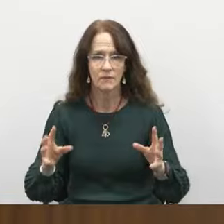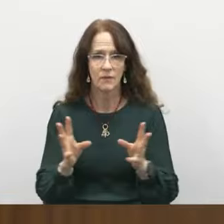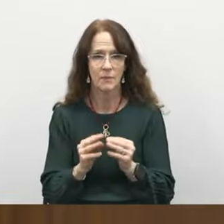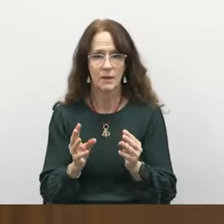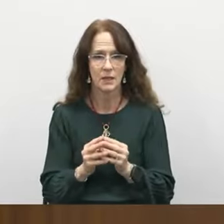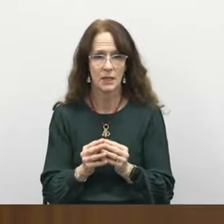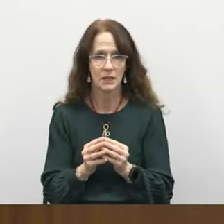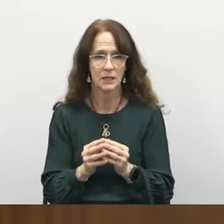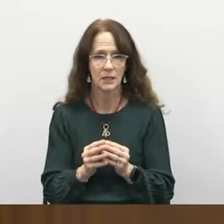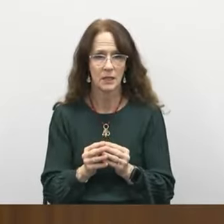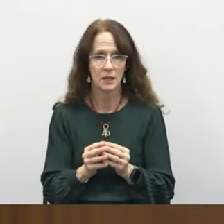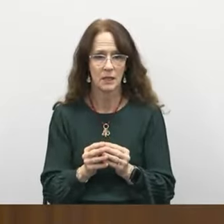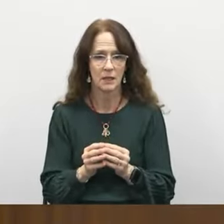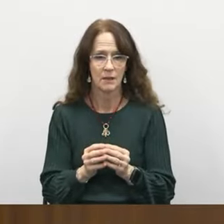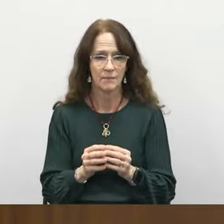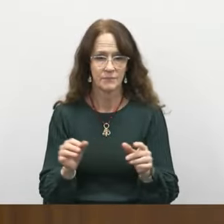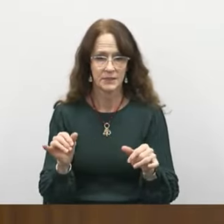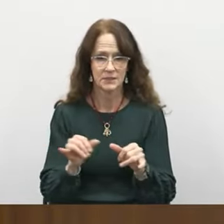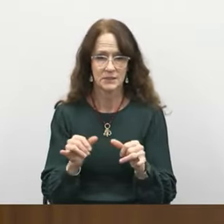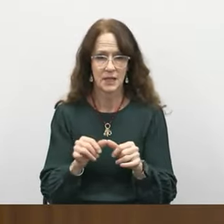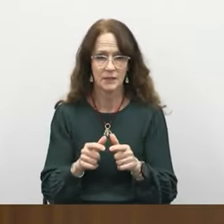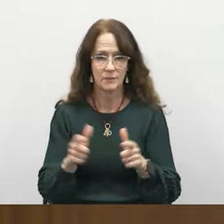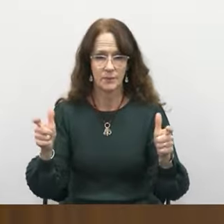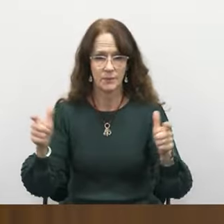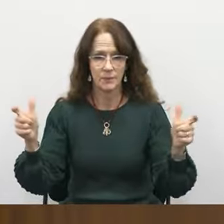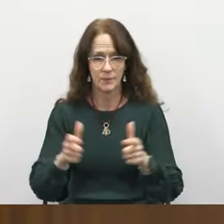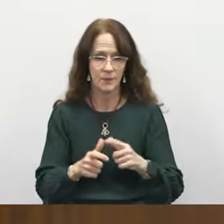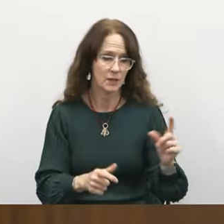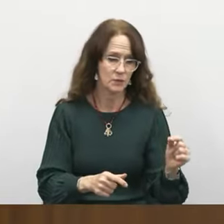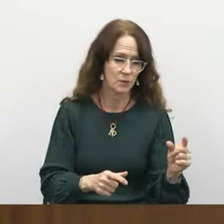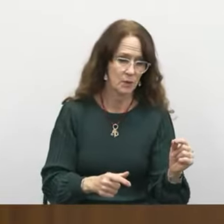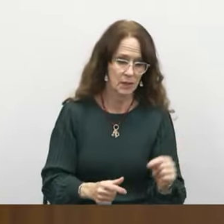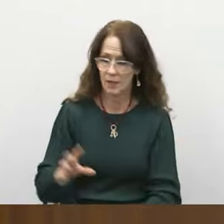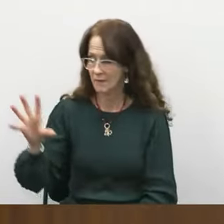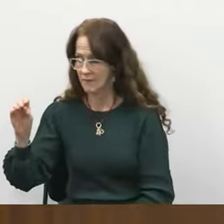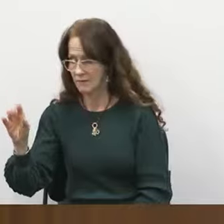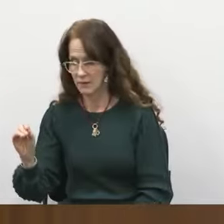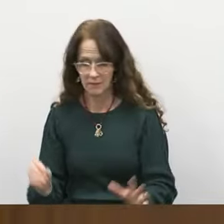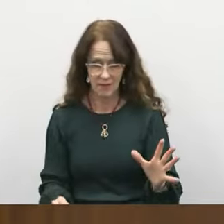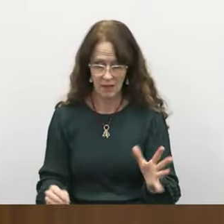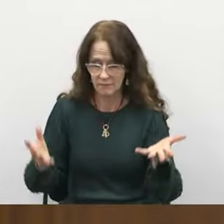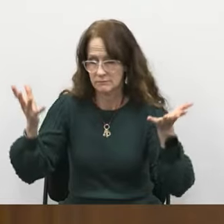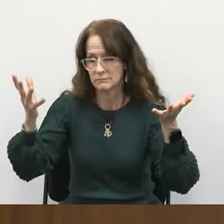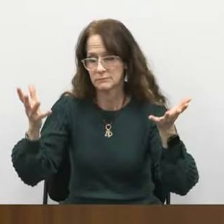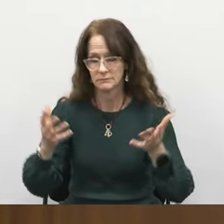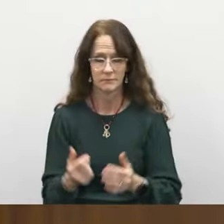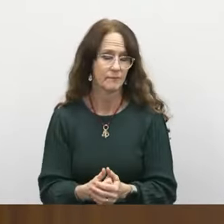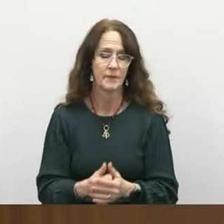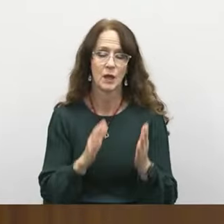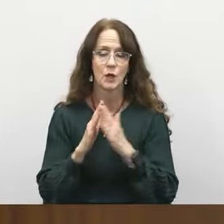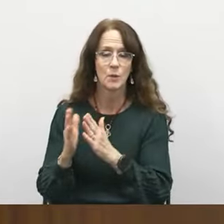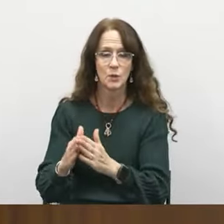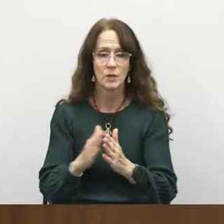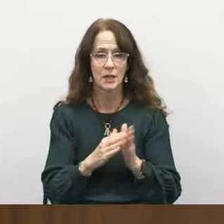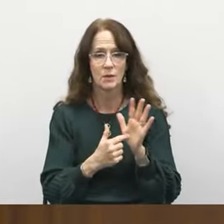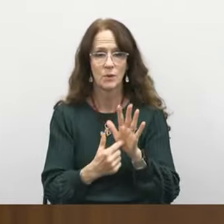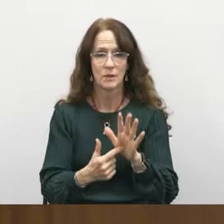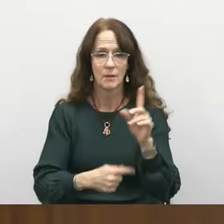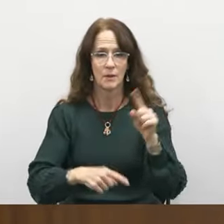that size is going to be different, you know, we may have 20 at one and 50 at another, or 5, given that the communities that we're